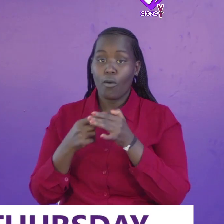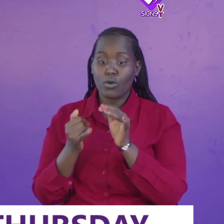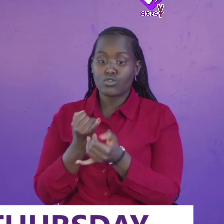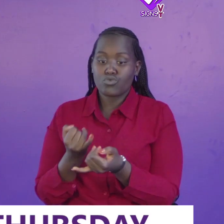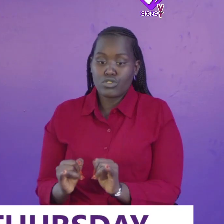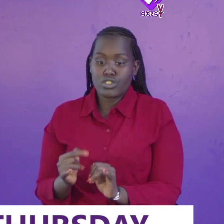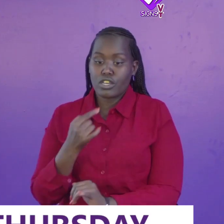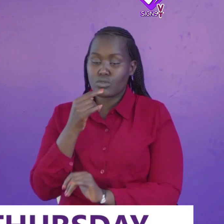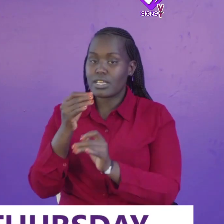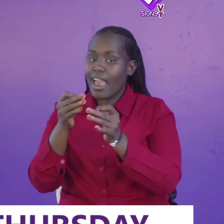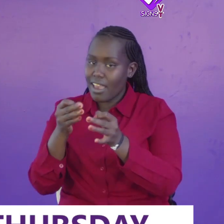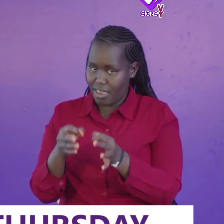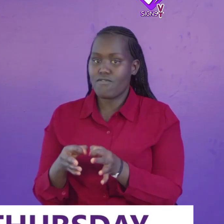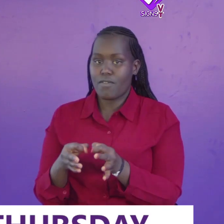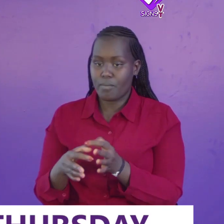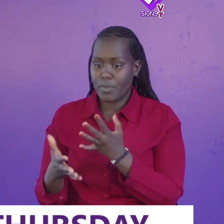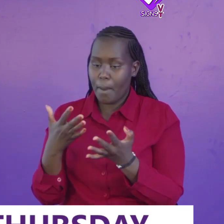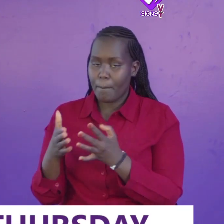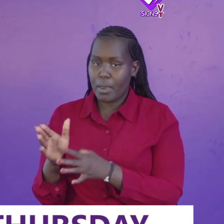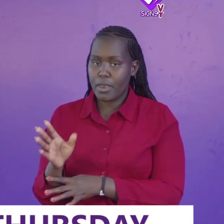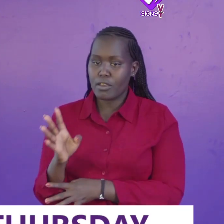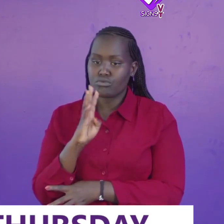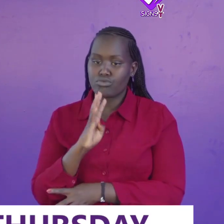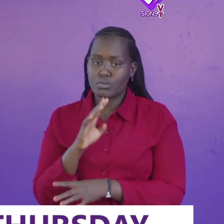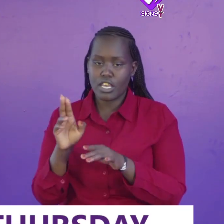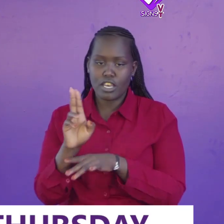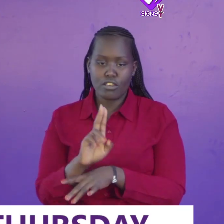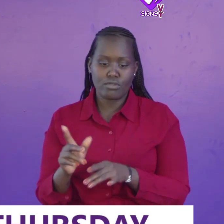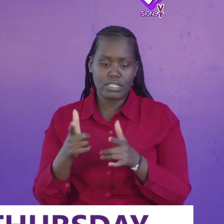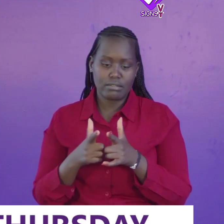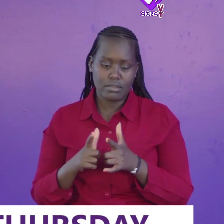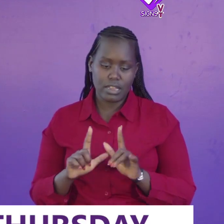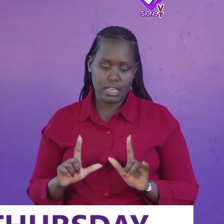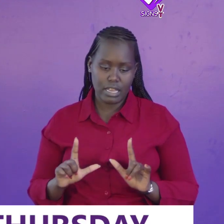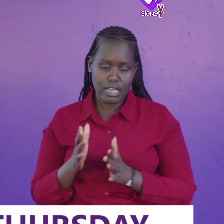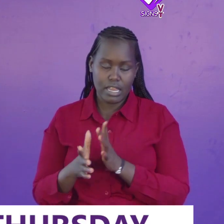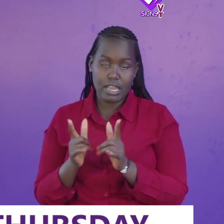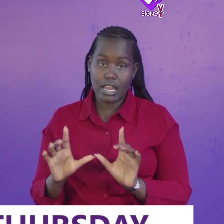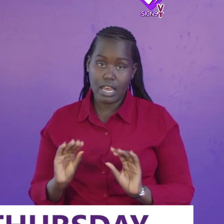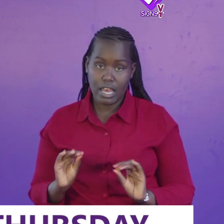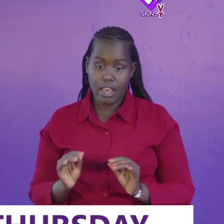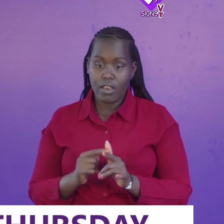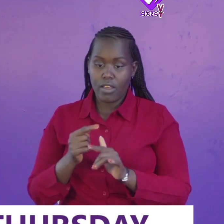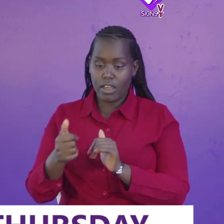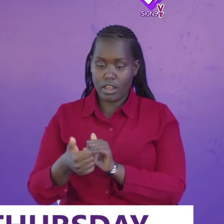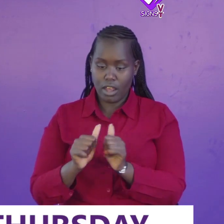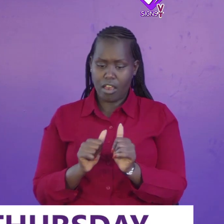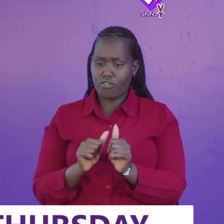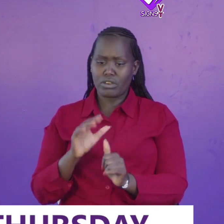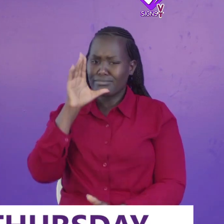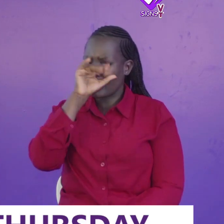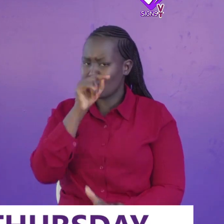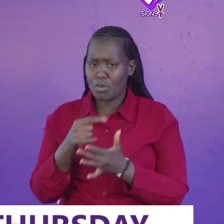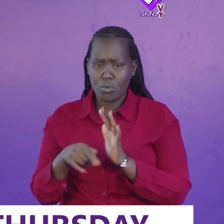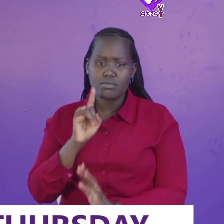say. That is kama uongee na sign language. Umenipata? Another one is avoid making assumptions about what a